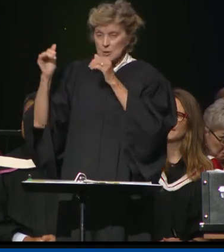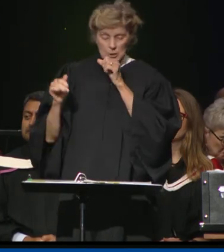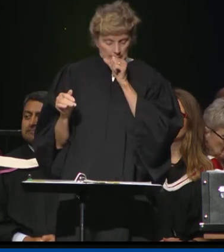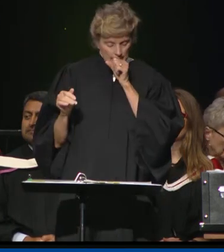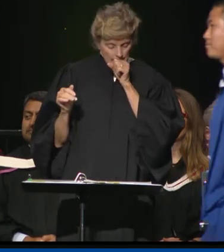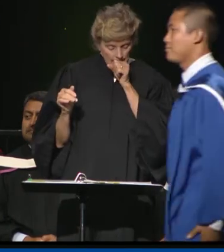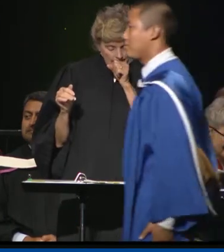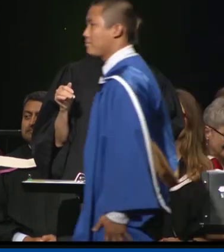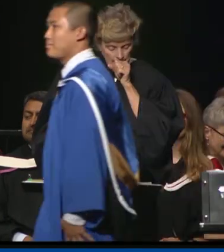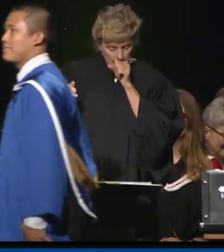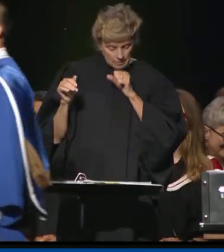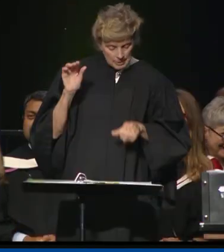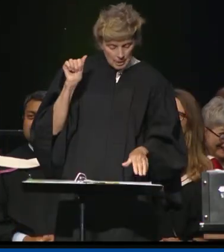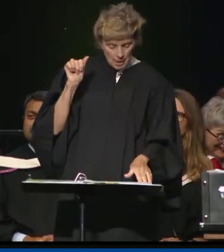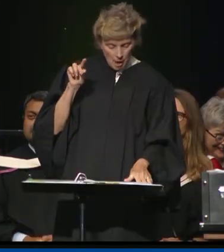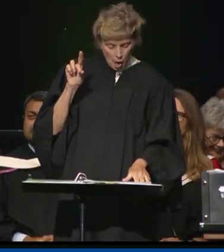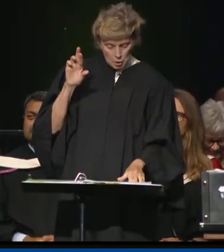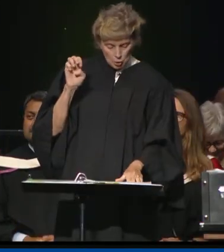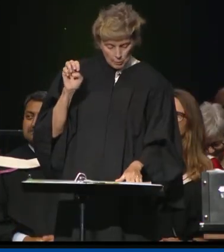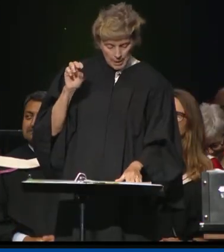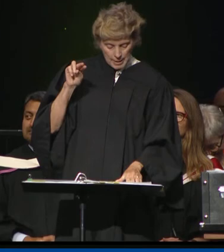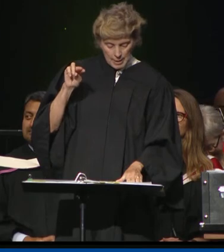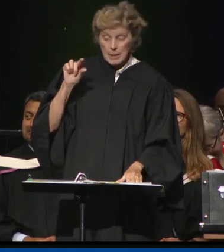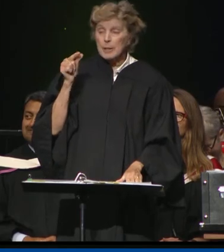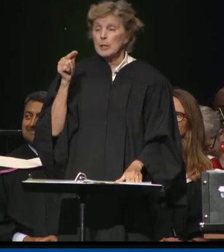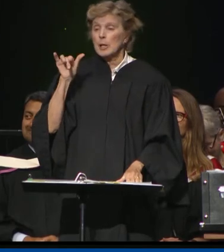Andre Nguyen, with distinction.